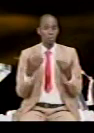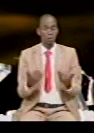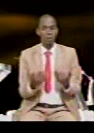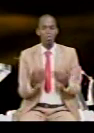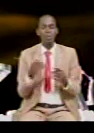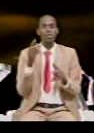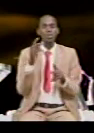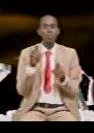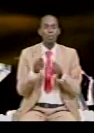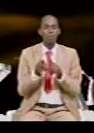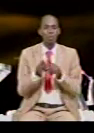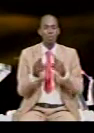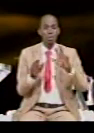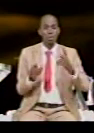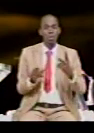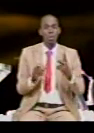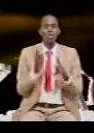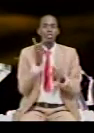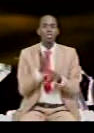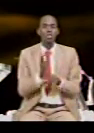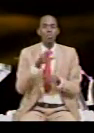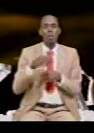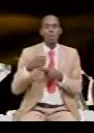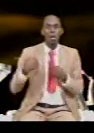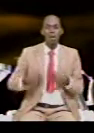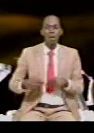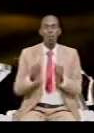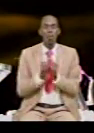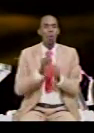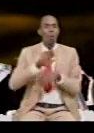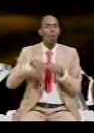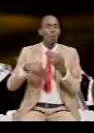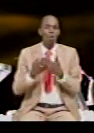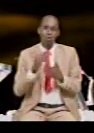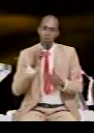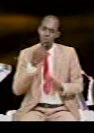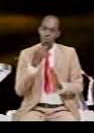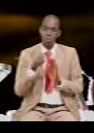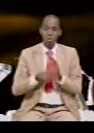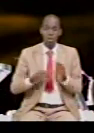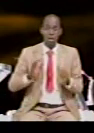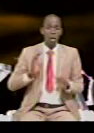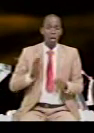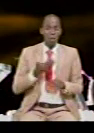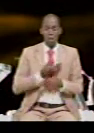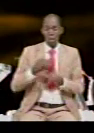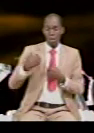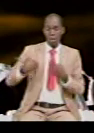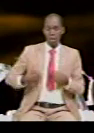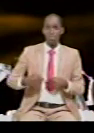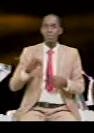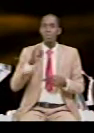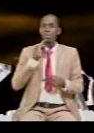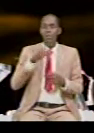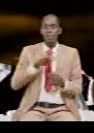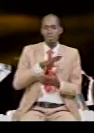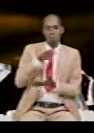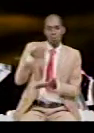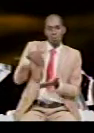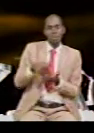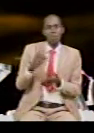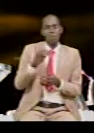Our heart is the battleground for Satan's temptations. It is Satan's target to